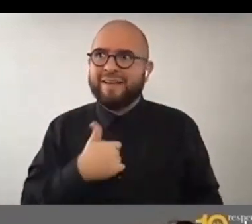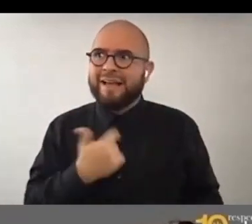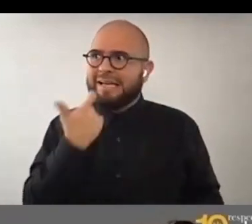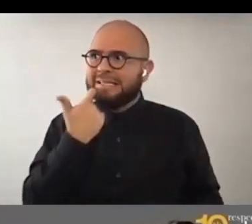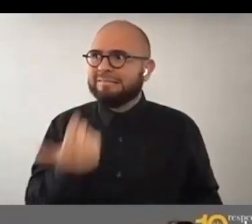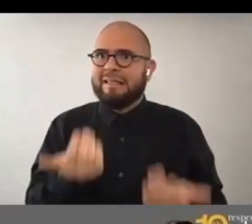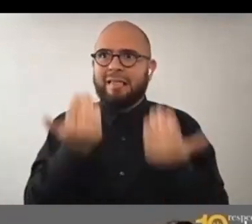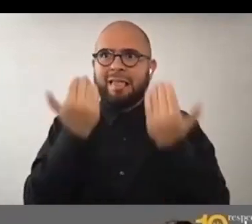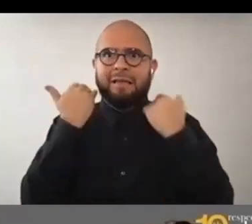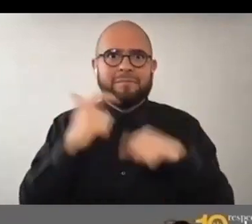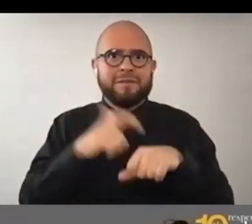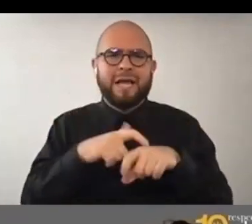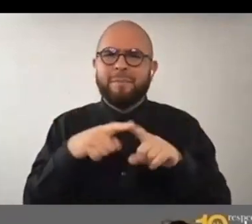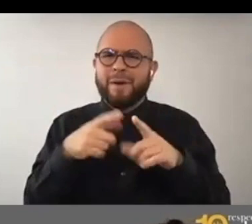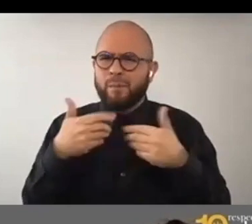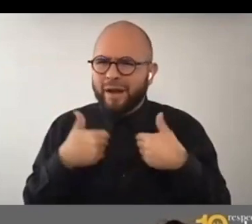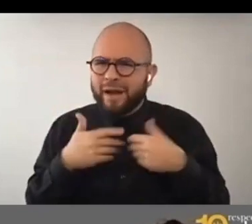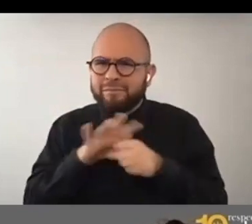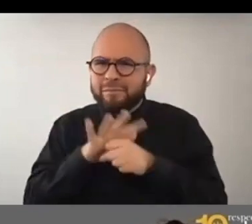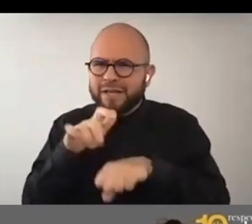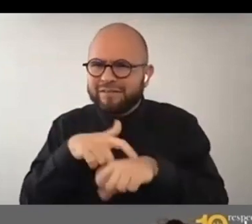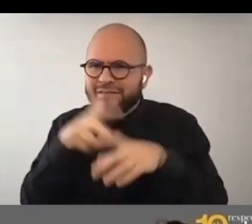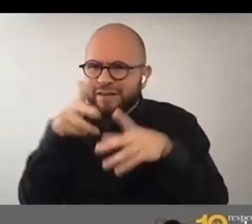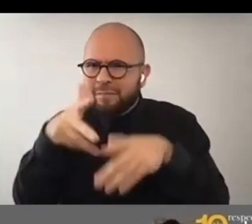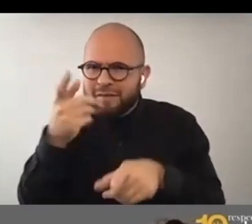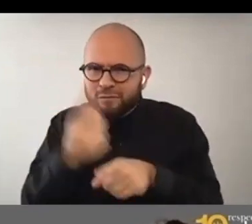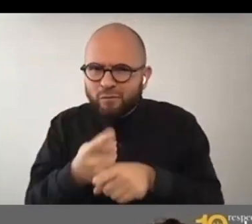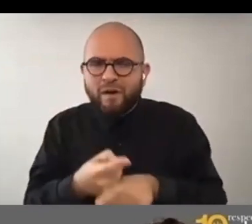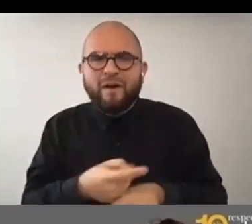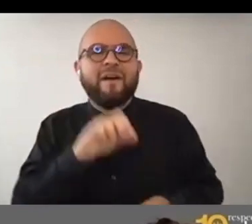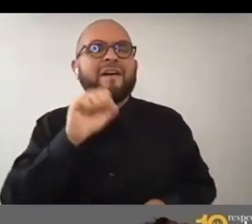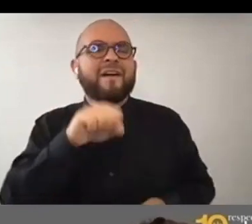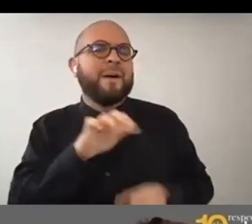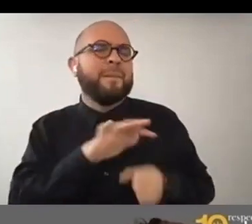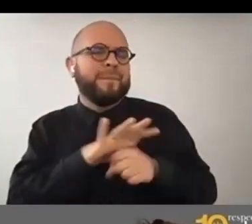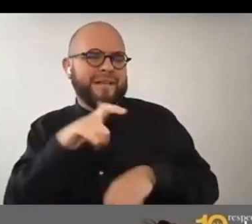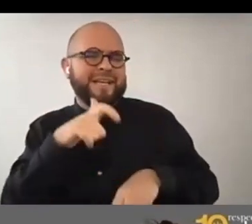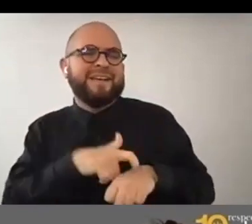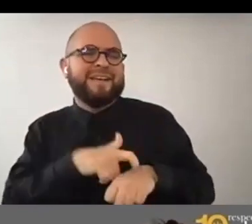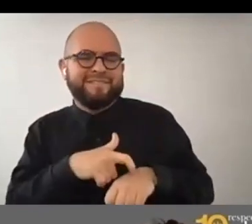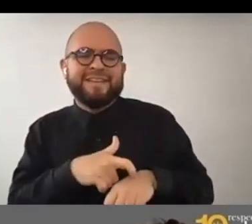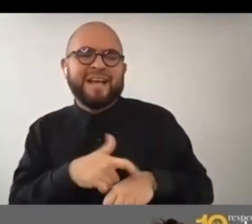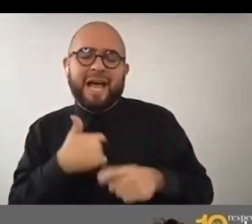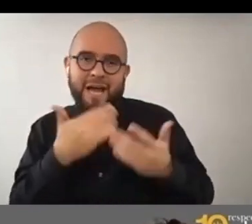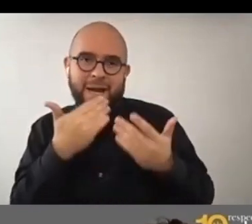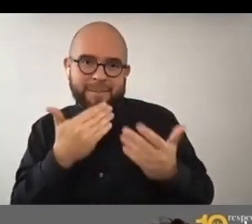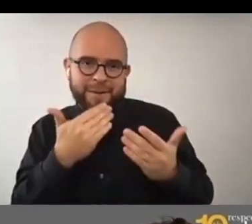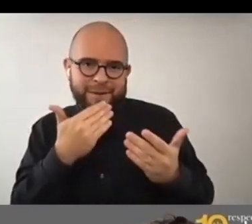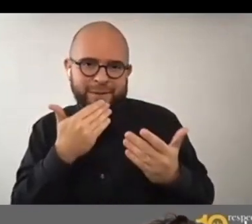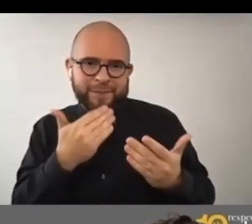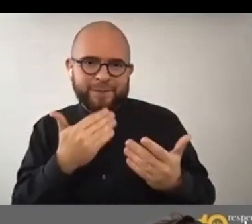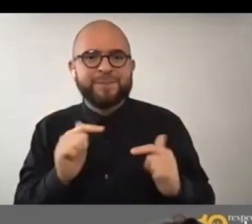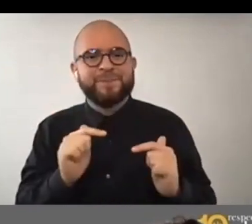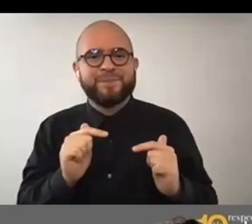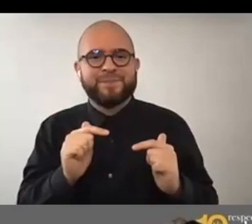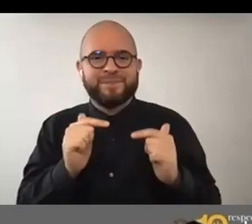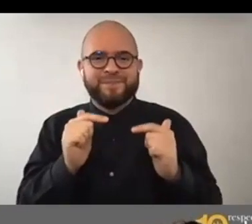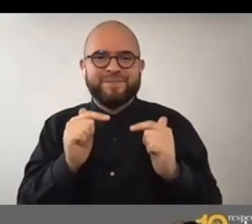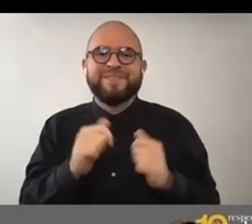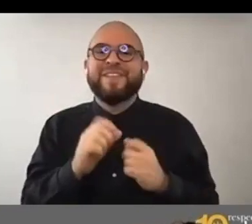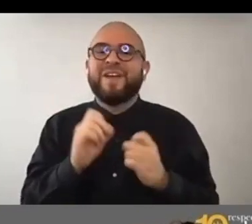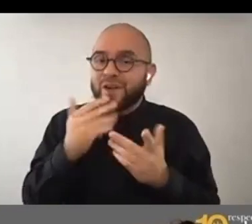but we still have lots of time left. I'm not worried about it. No, we have plenty of time, Grace. But no, and I appreciate that. I think that Which is good, because I like to take